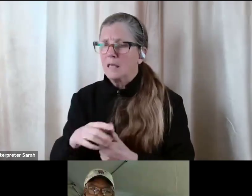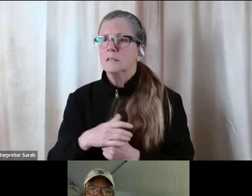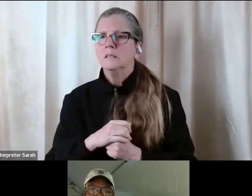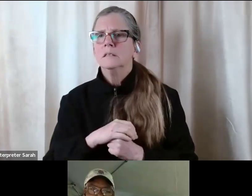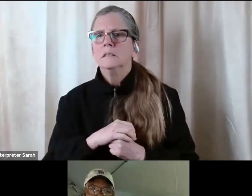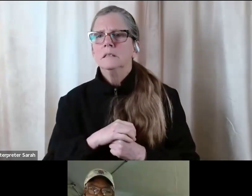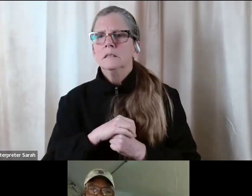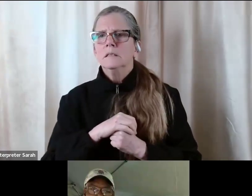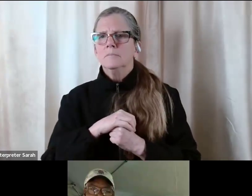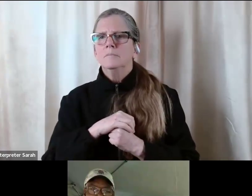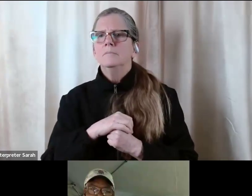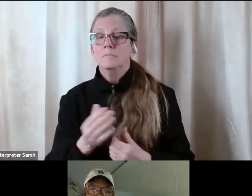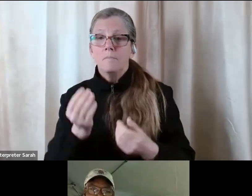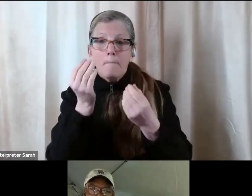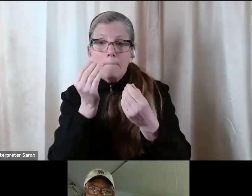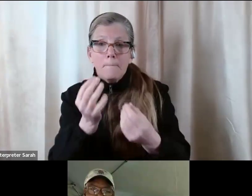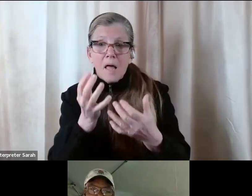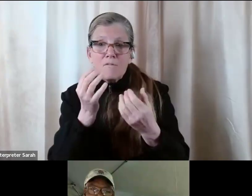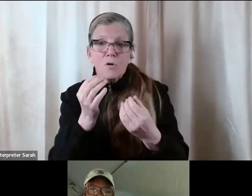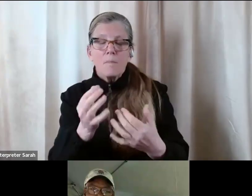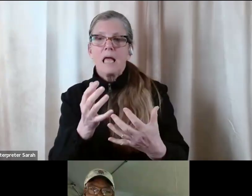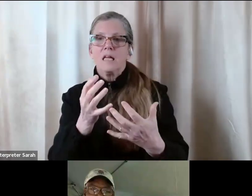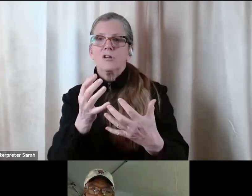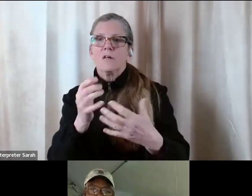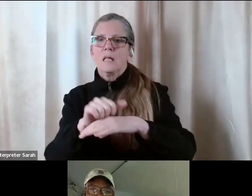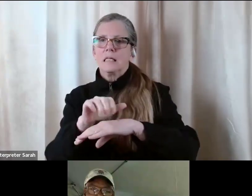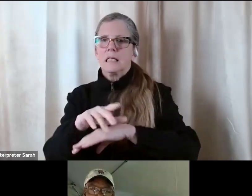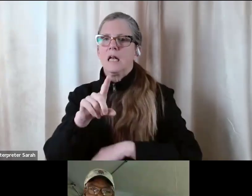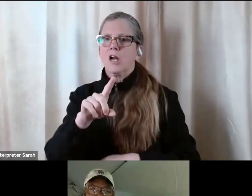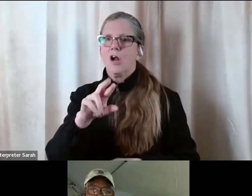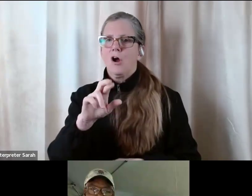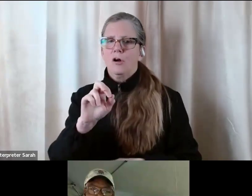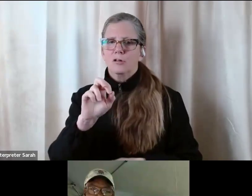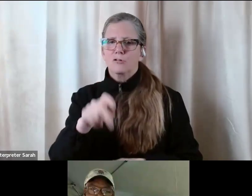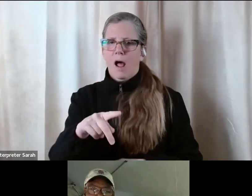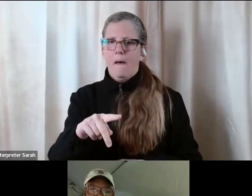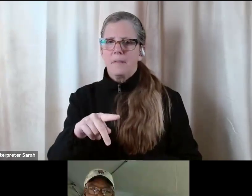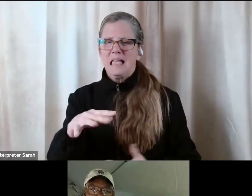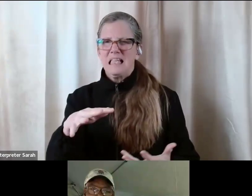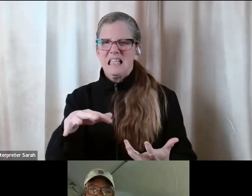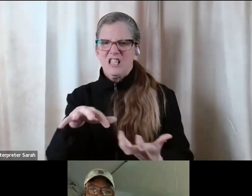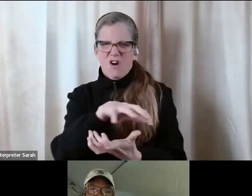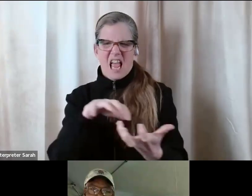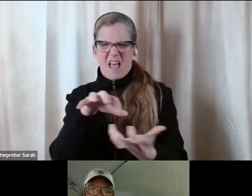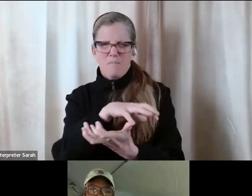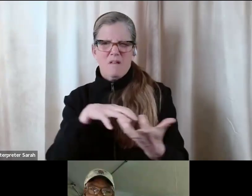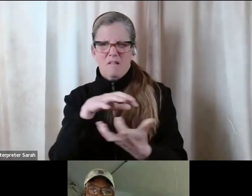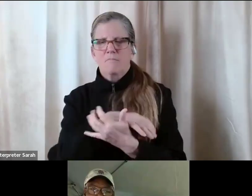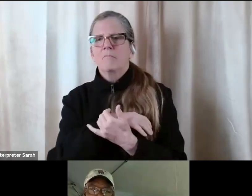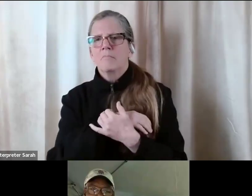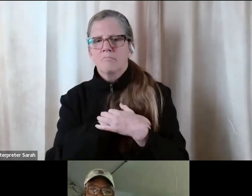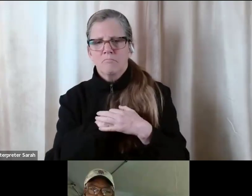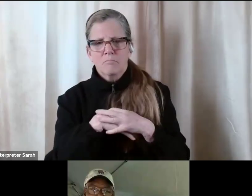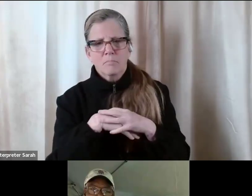As was stated, the information that goes to the drop is in a hash format, so it's scrambled. To that, then my